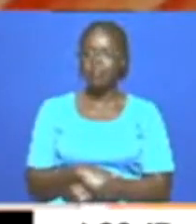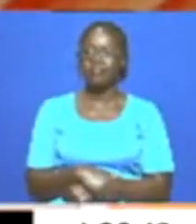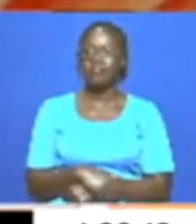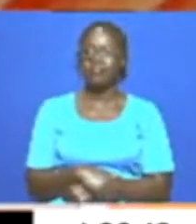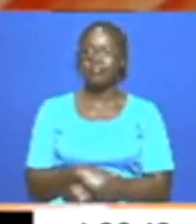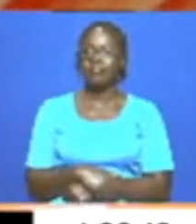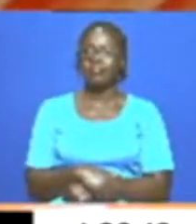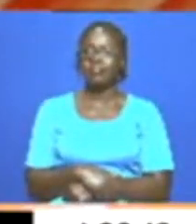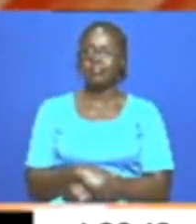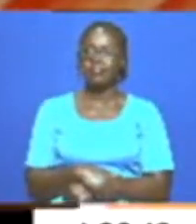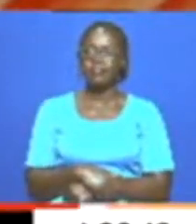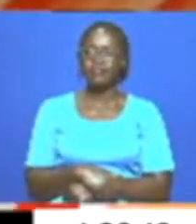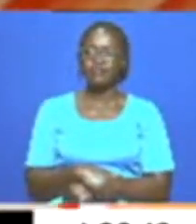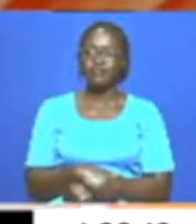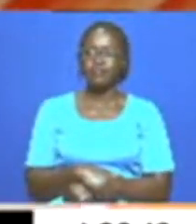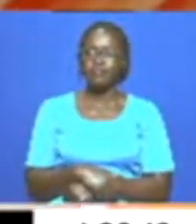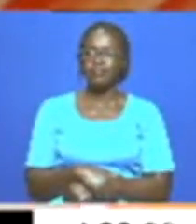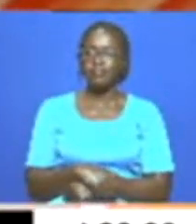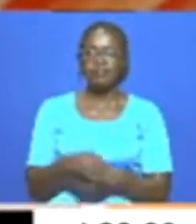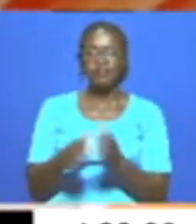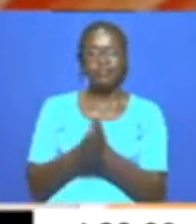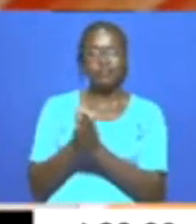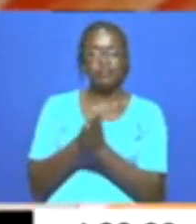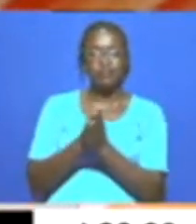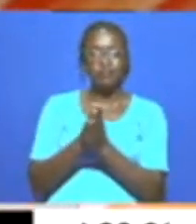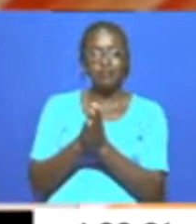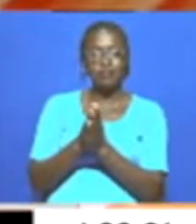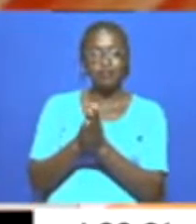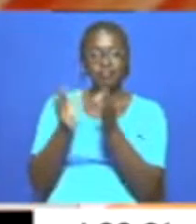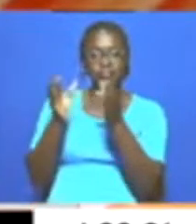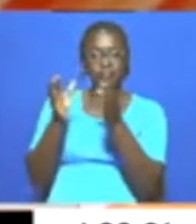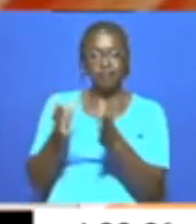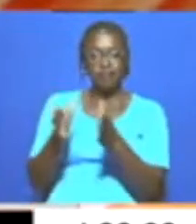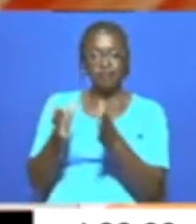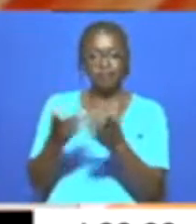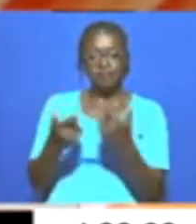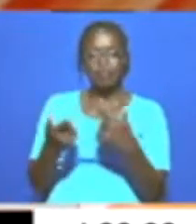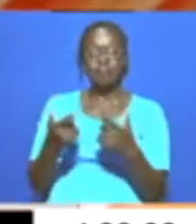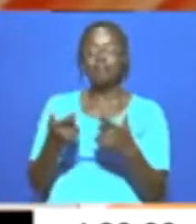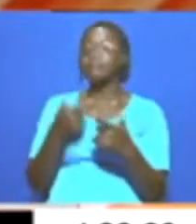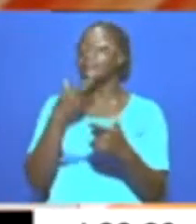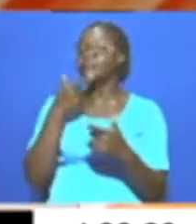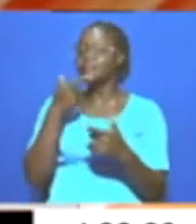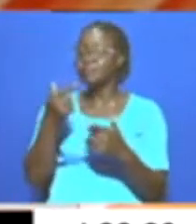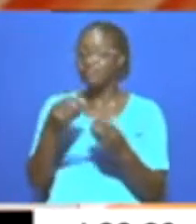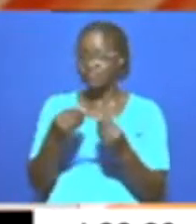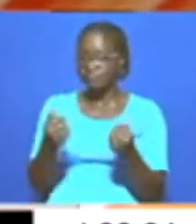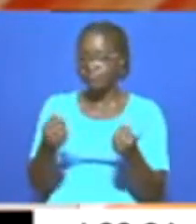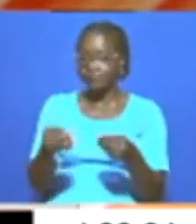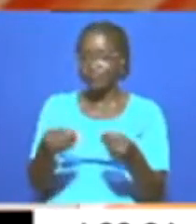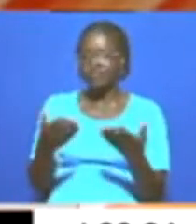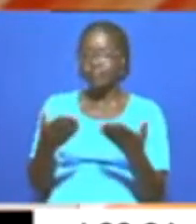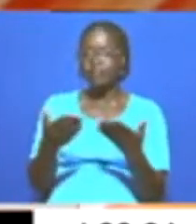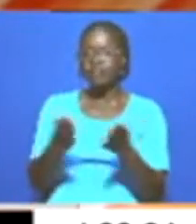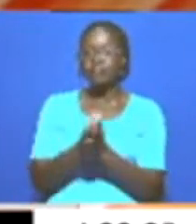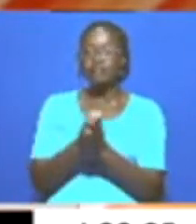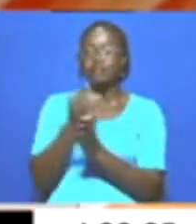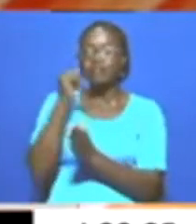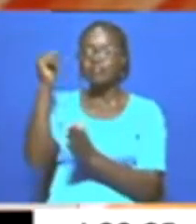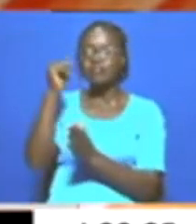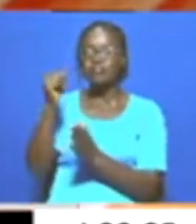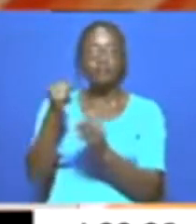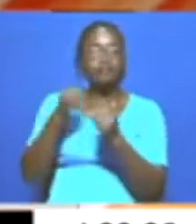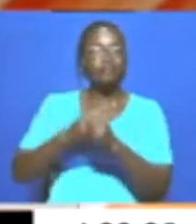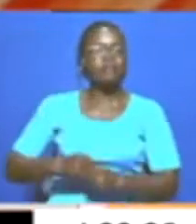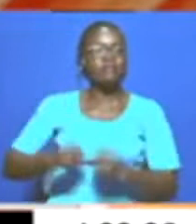Equitable Party has urged aspirants across the country to come on board, claiming the party offers solutions to the ongoing political supremacy